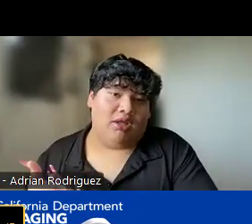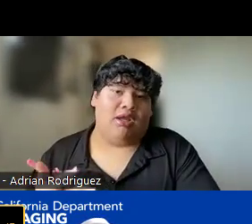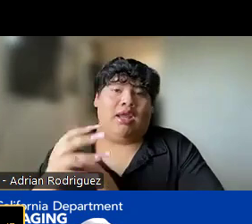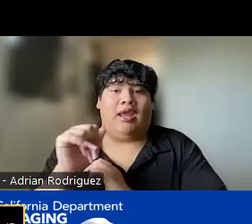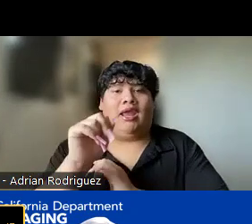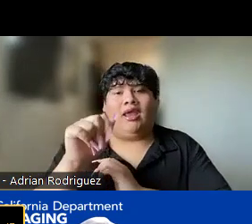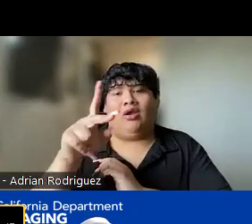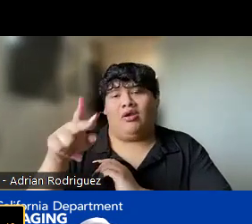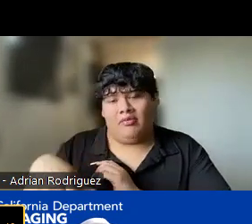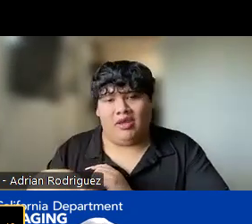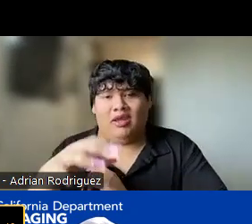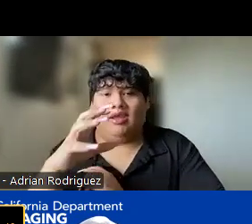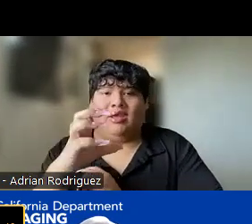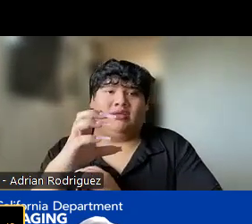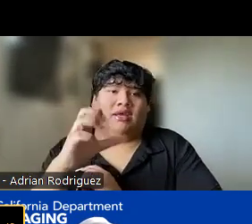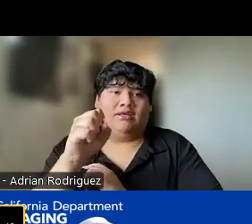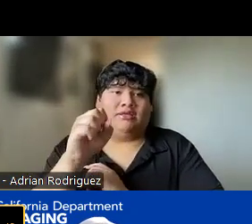AARP, SEIU,